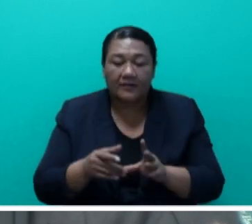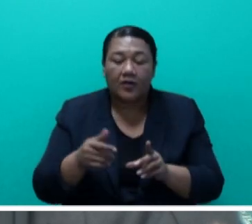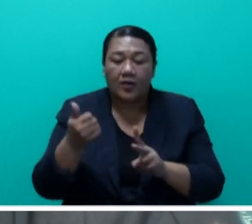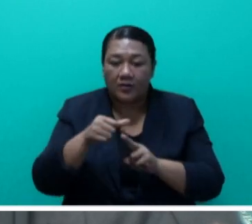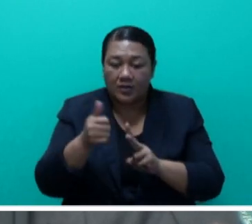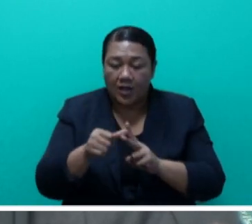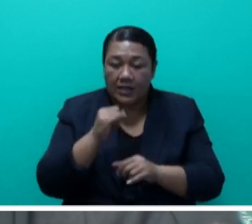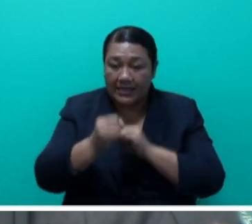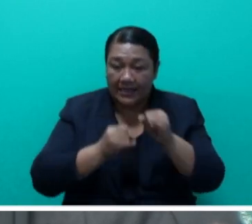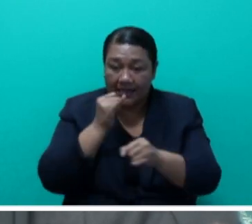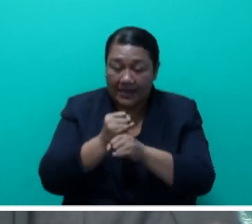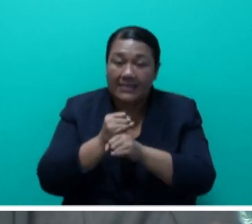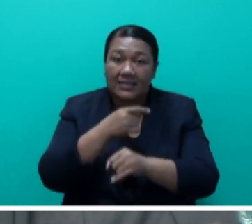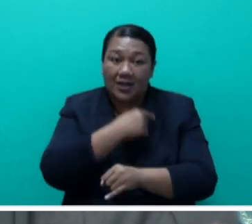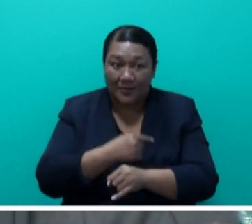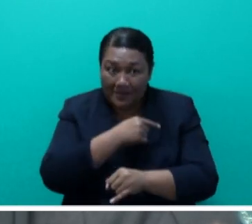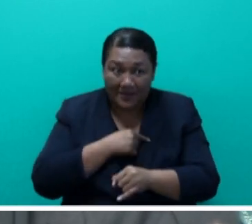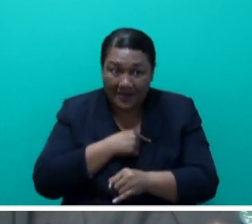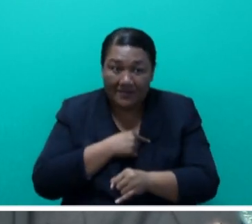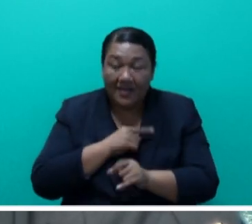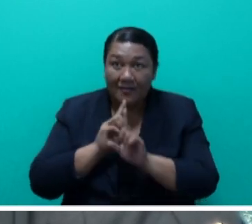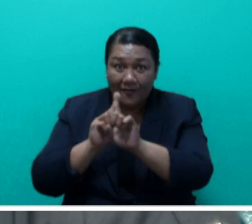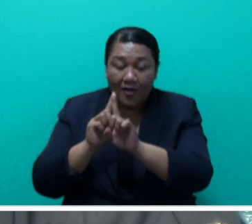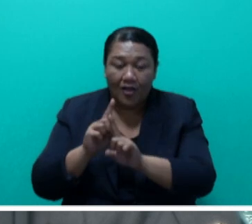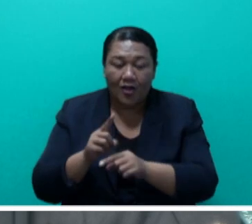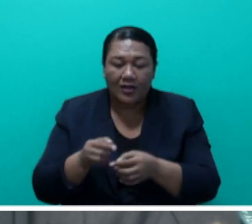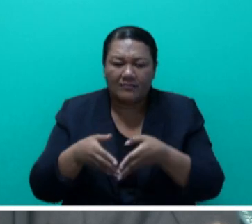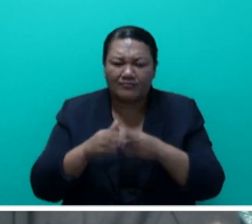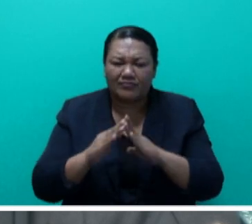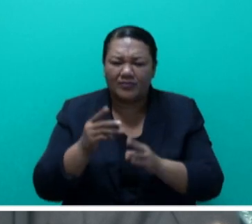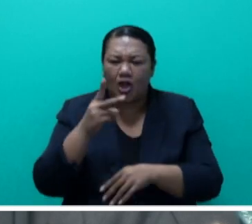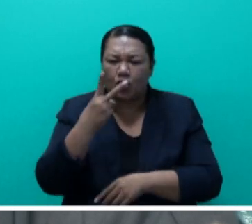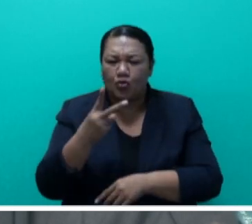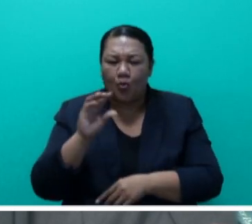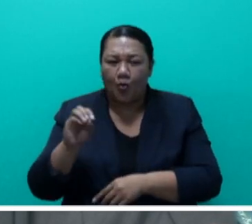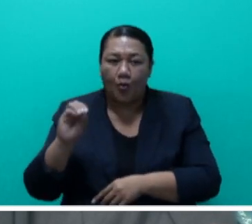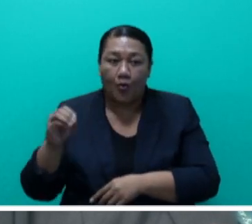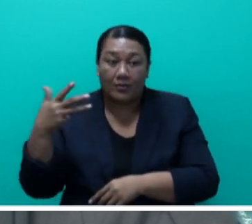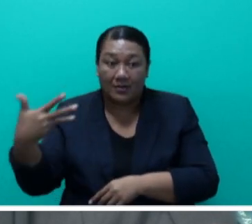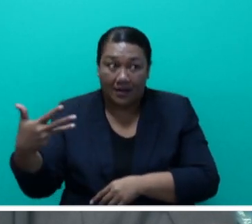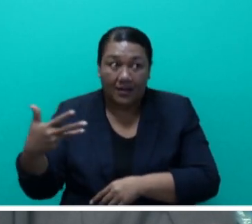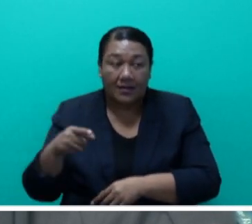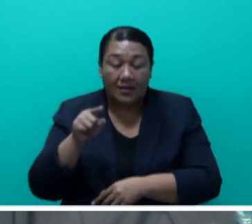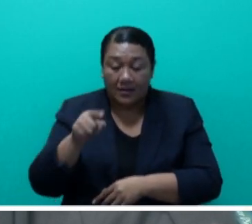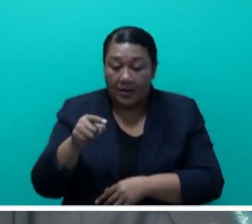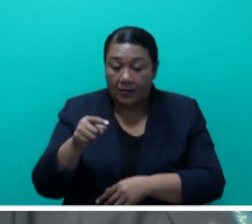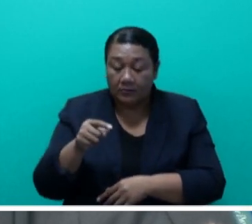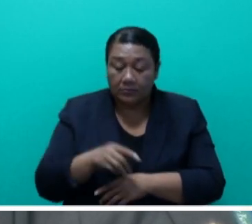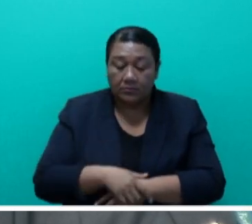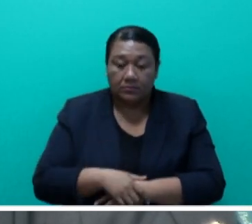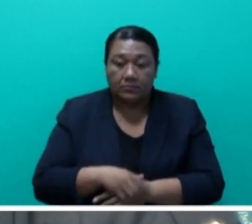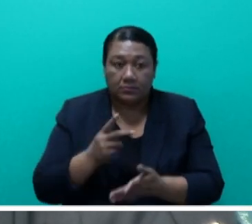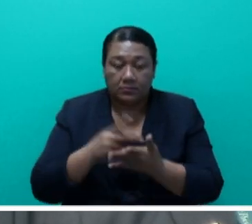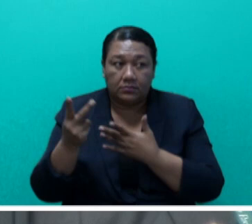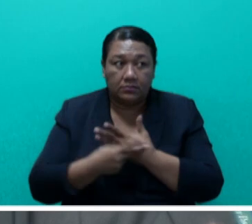REDD+ initiative that was initiated in 2009 and the World Bank's emission reduction program signed